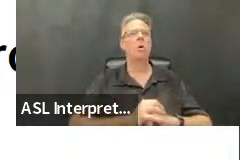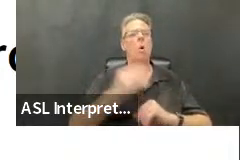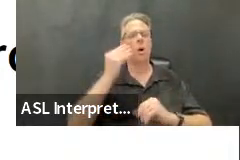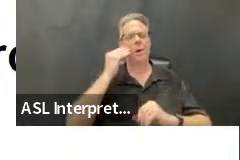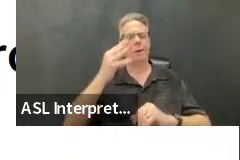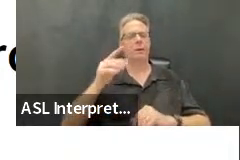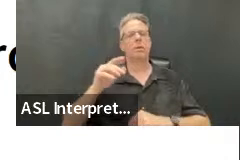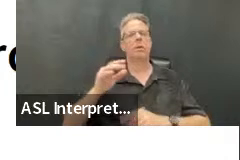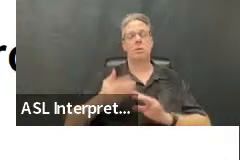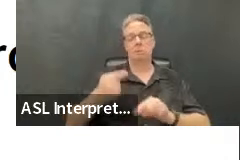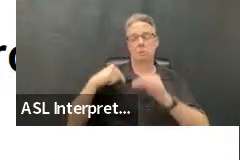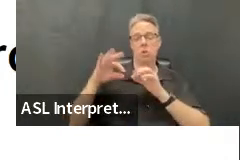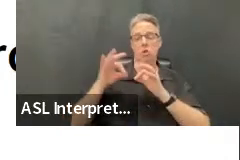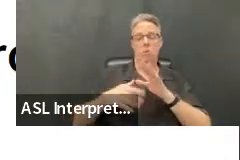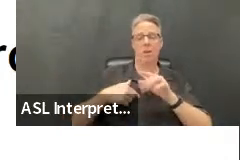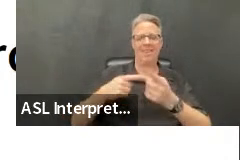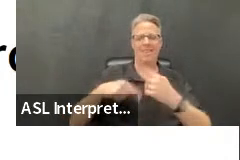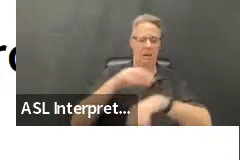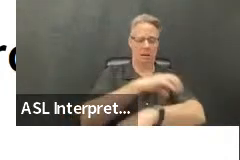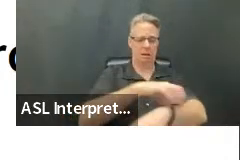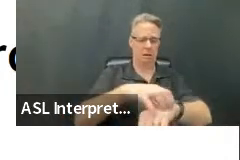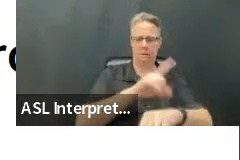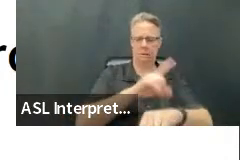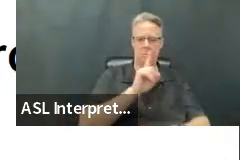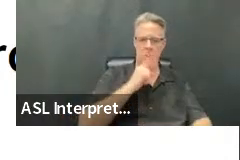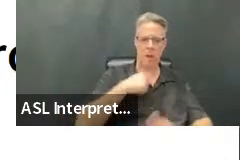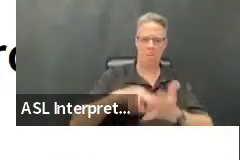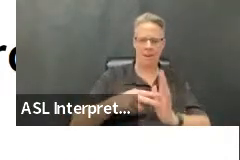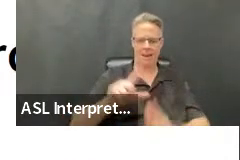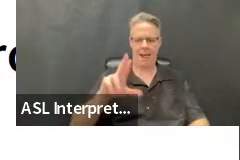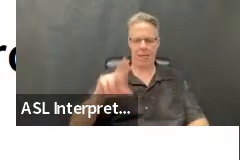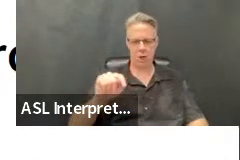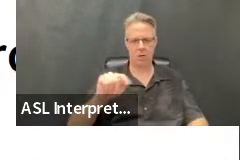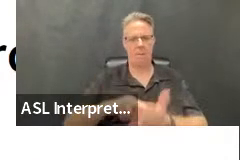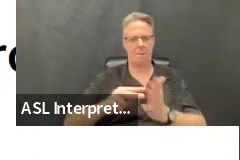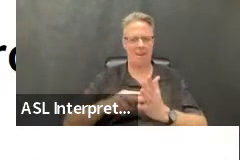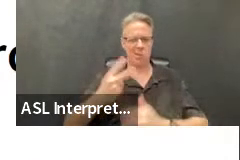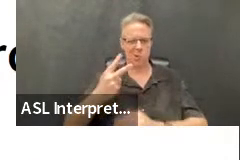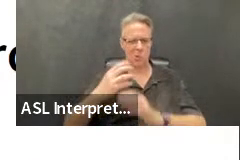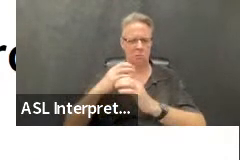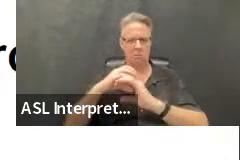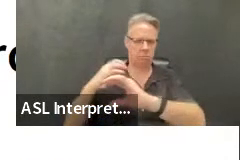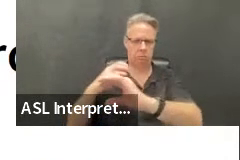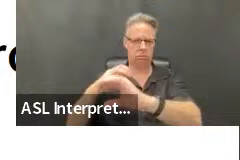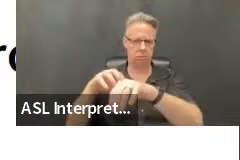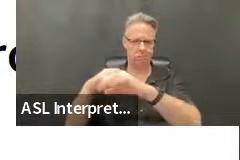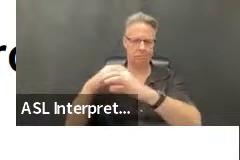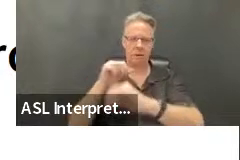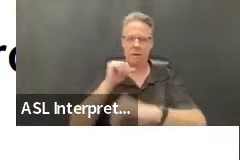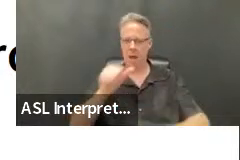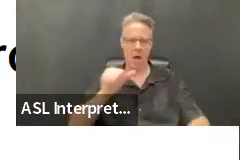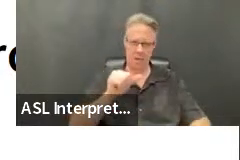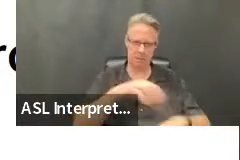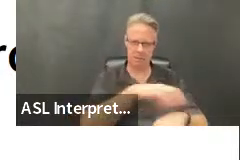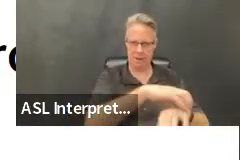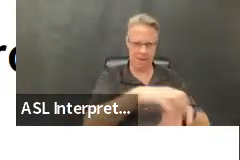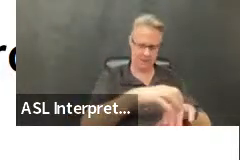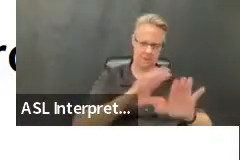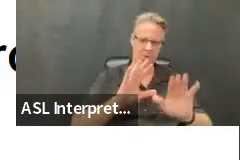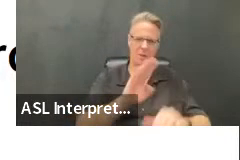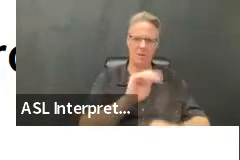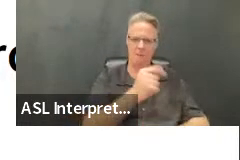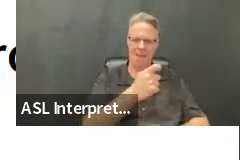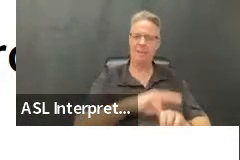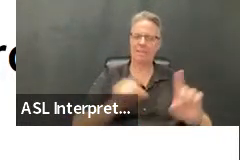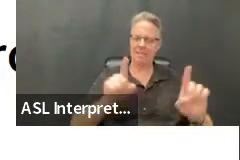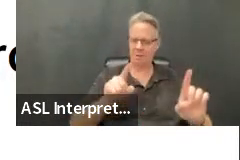light rail investment, it would be an extension of the existing Yellow Line into Vancouver. And so for those options